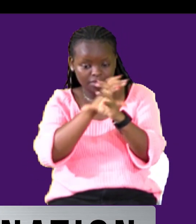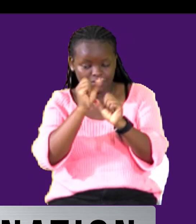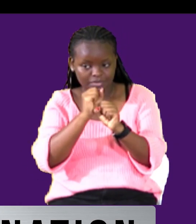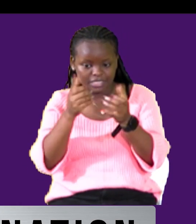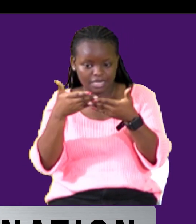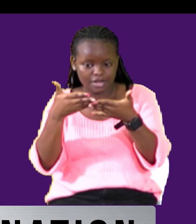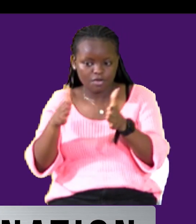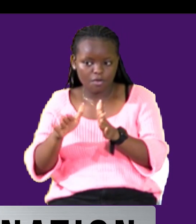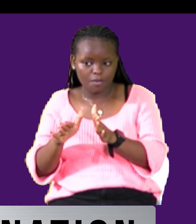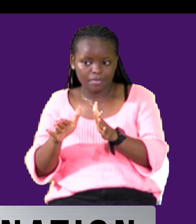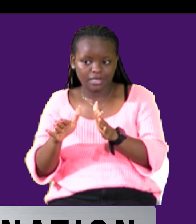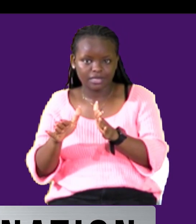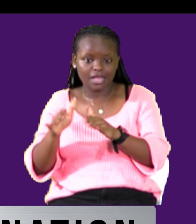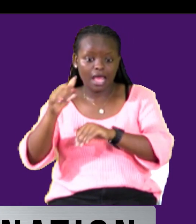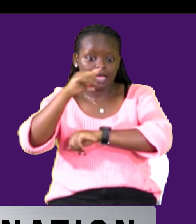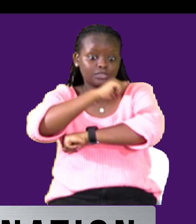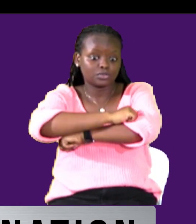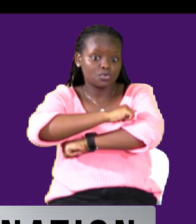opened,